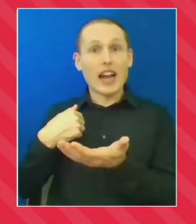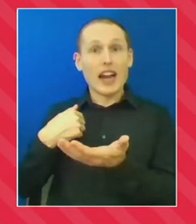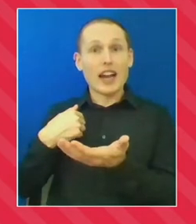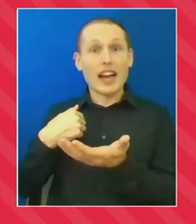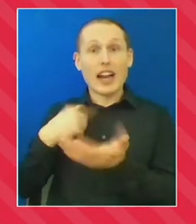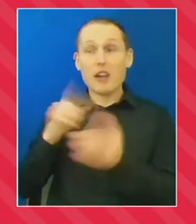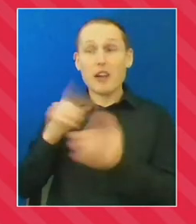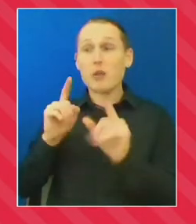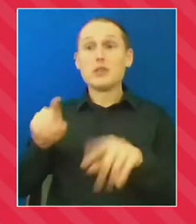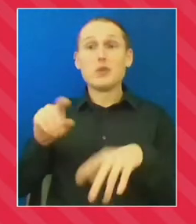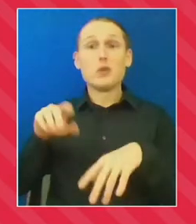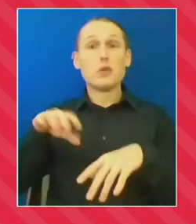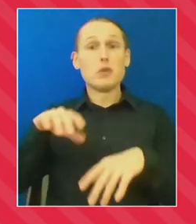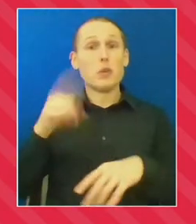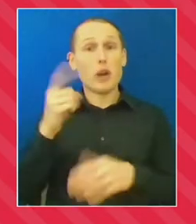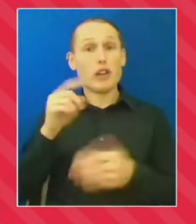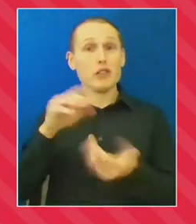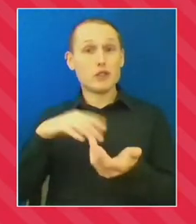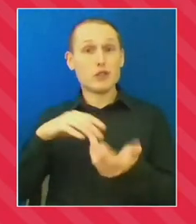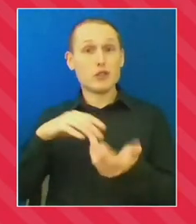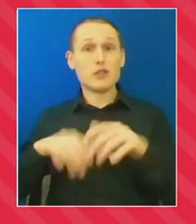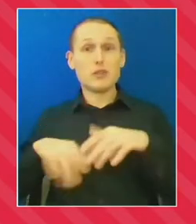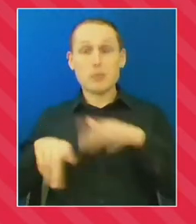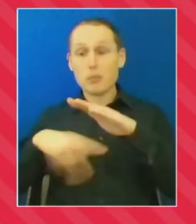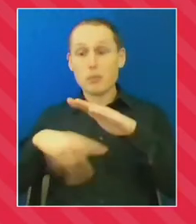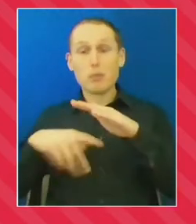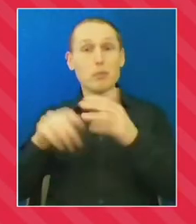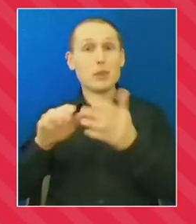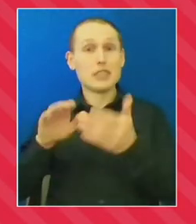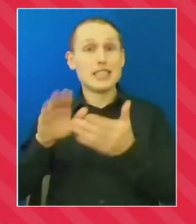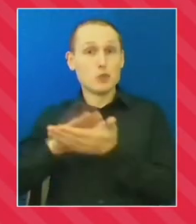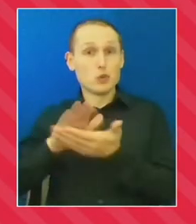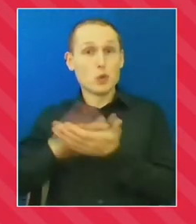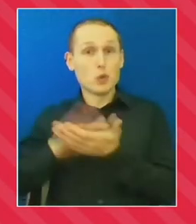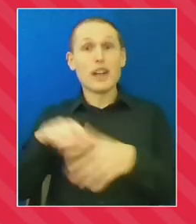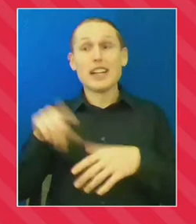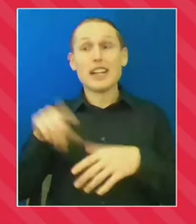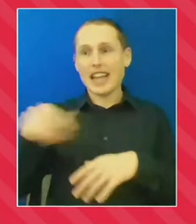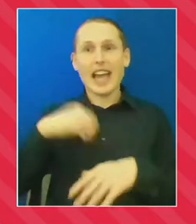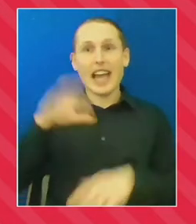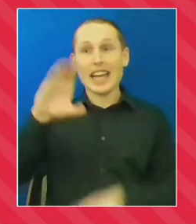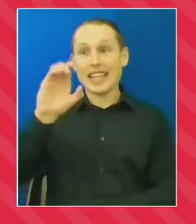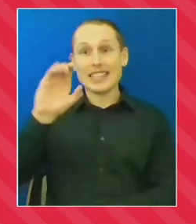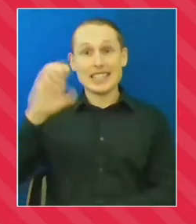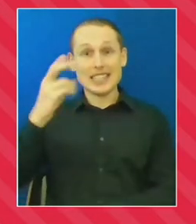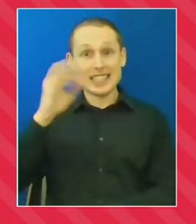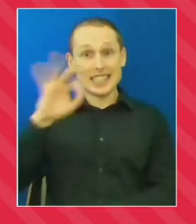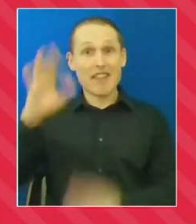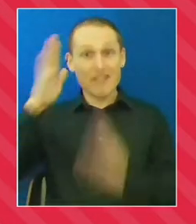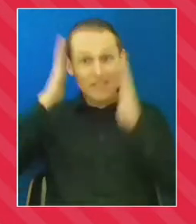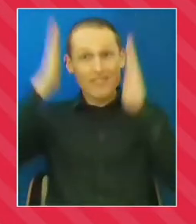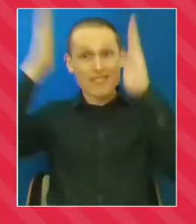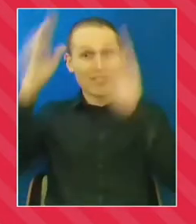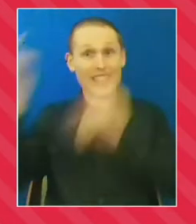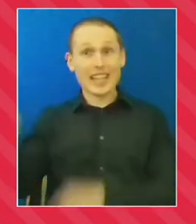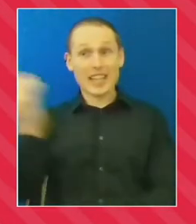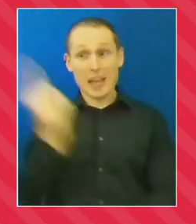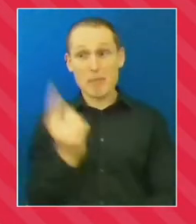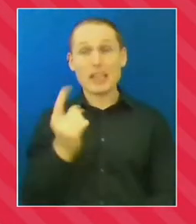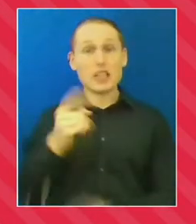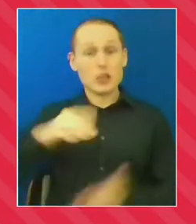schools, where they were, and they brought a chef in. To give good whole meals